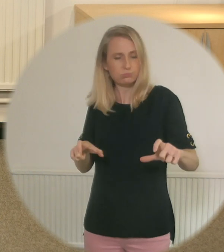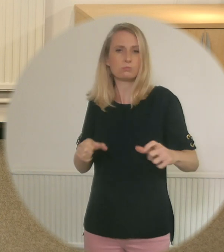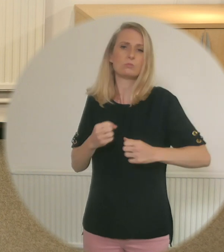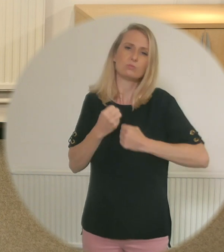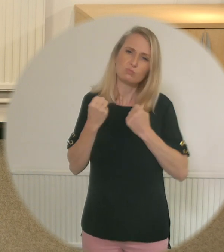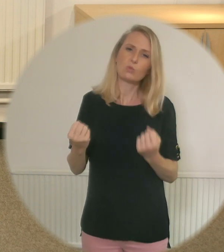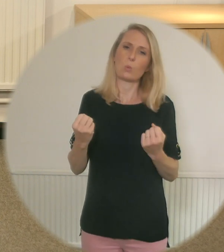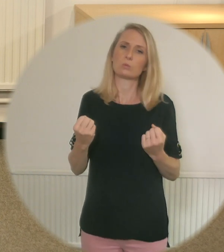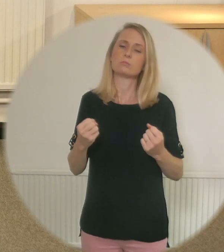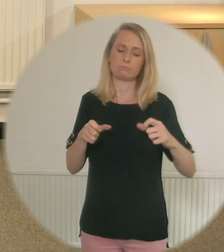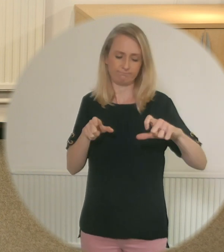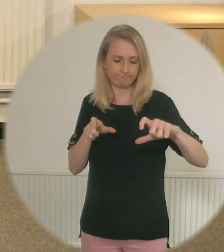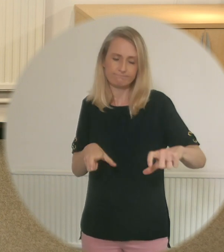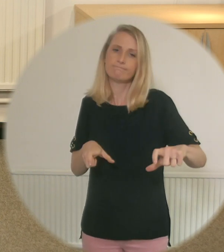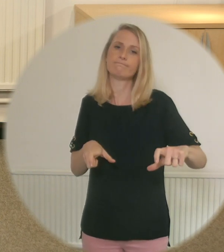position here.